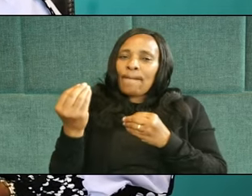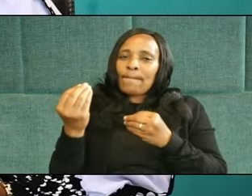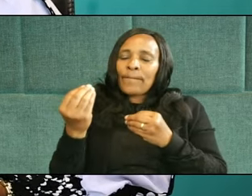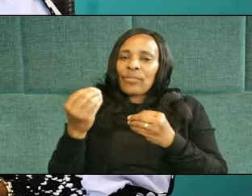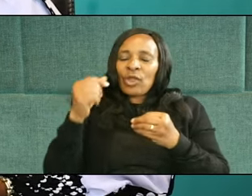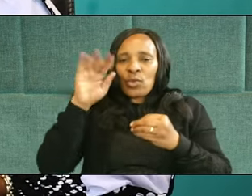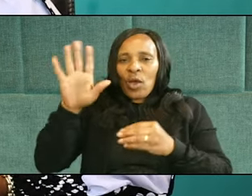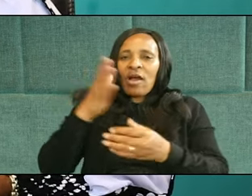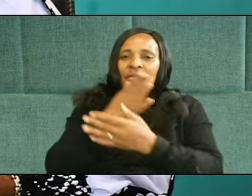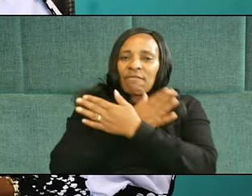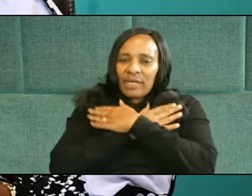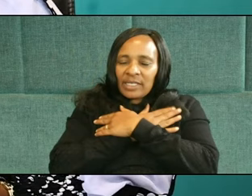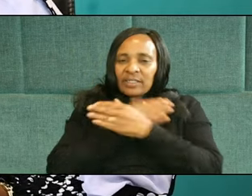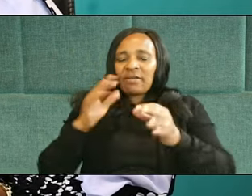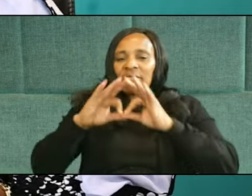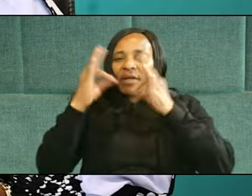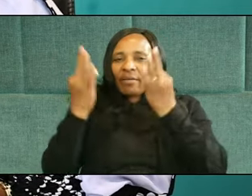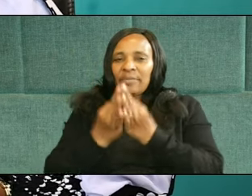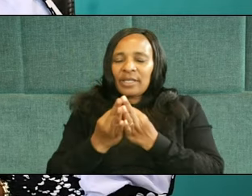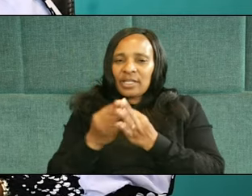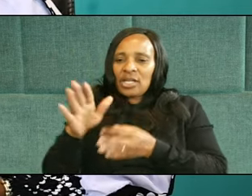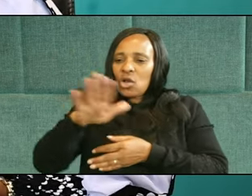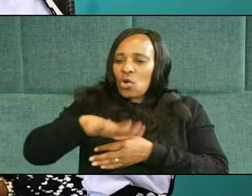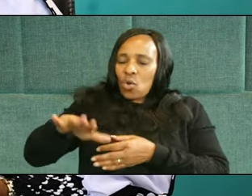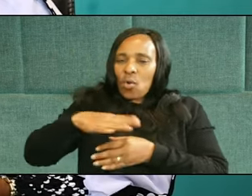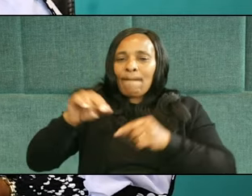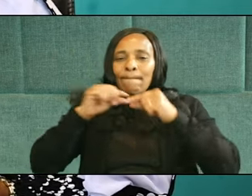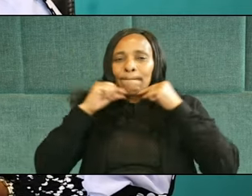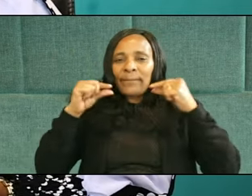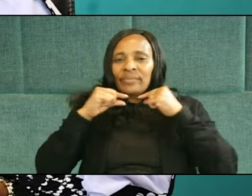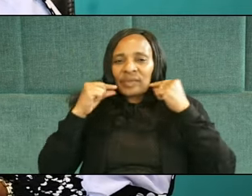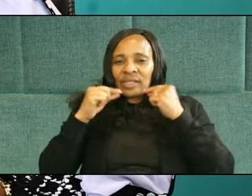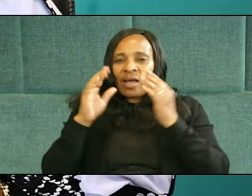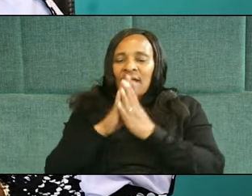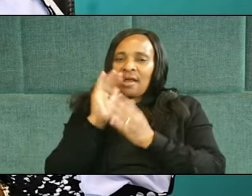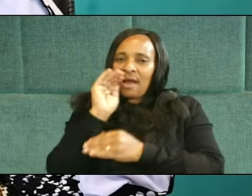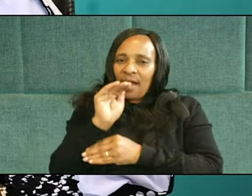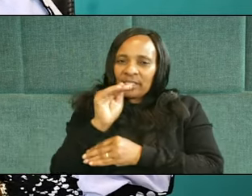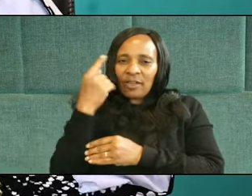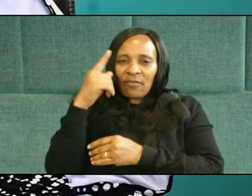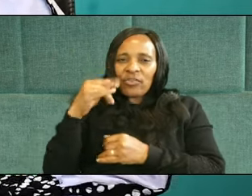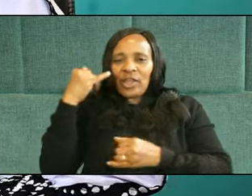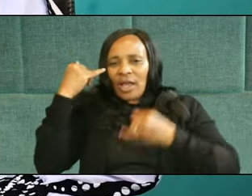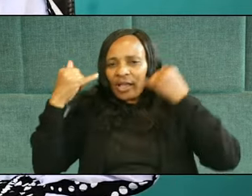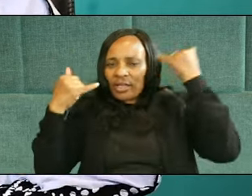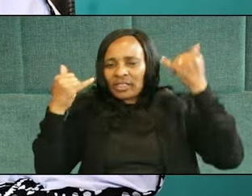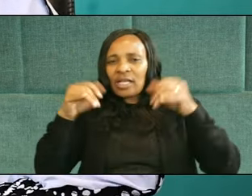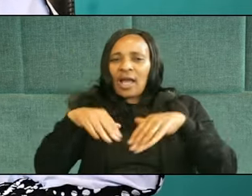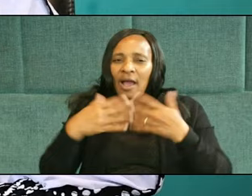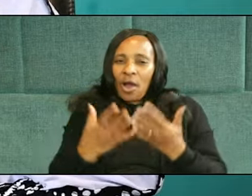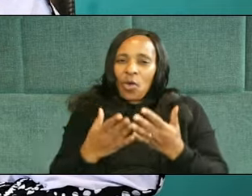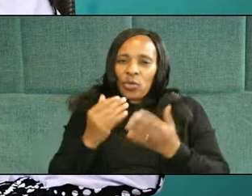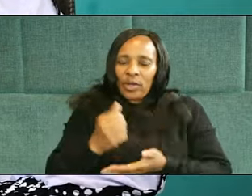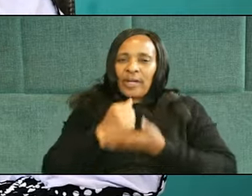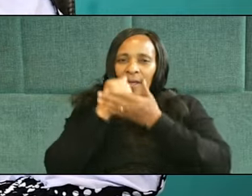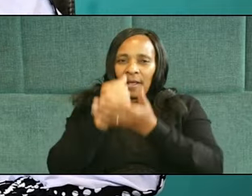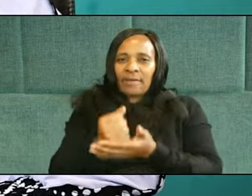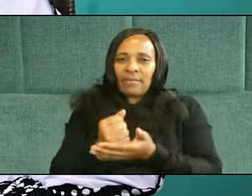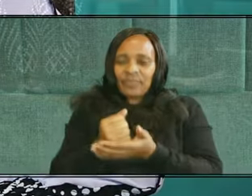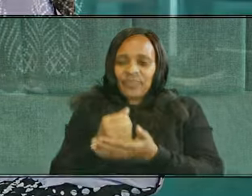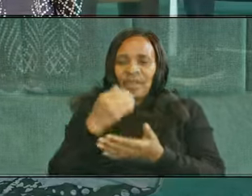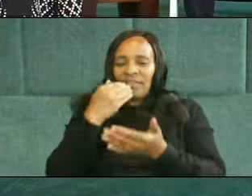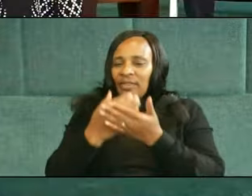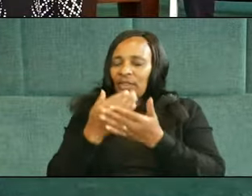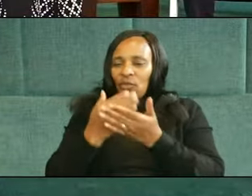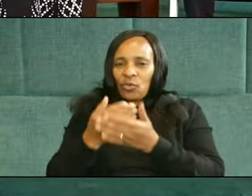your friends, your family, your local pastor, and ask them for ideas on how you can help. All right. Thank you for